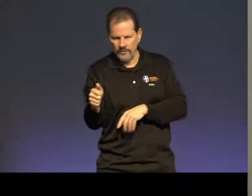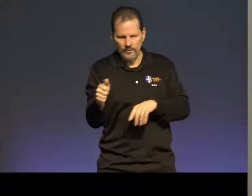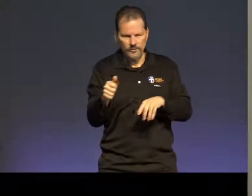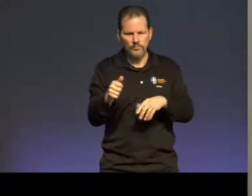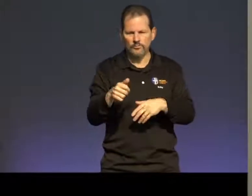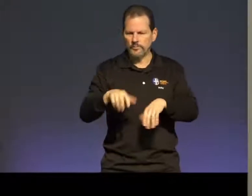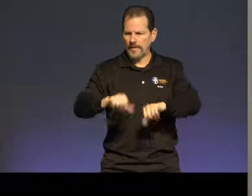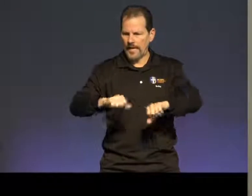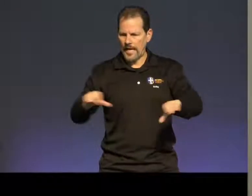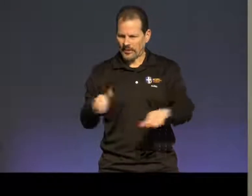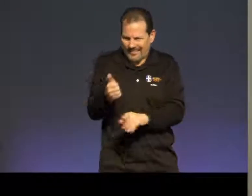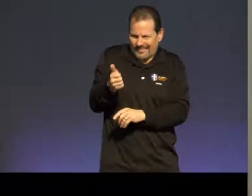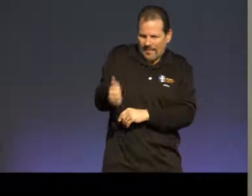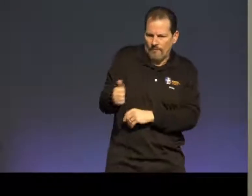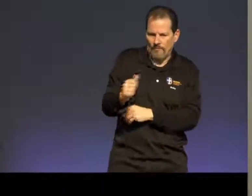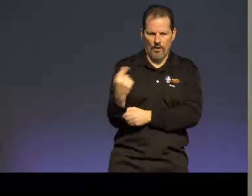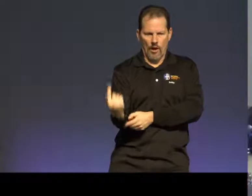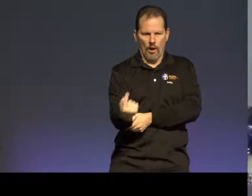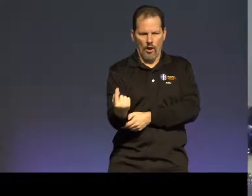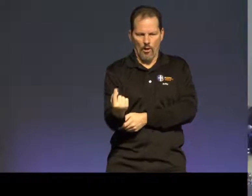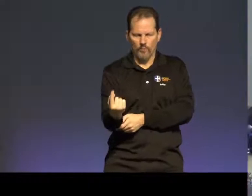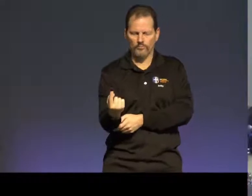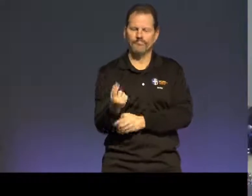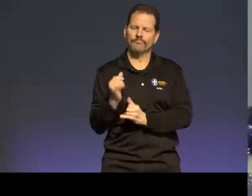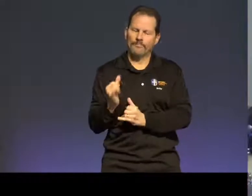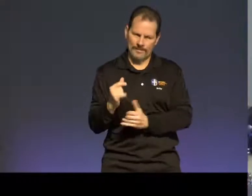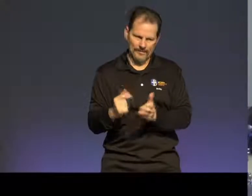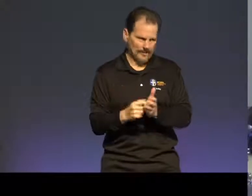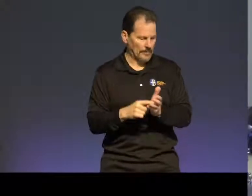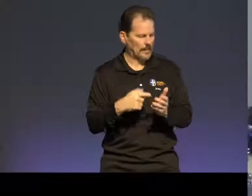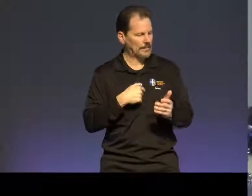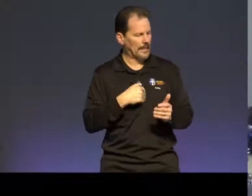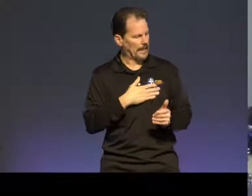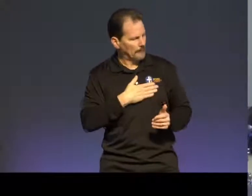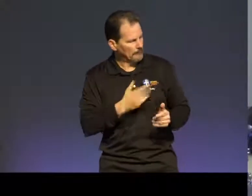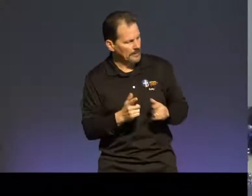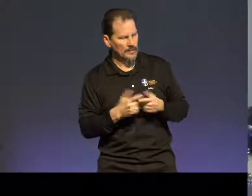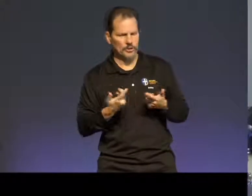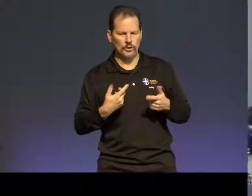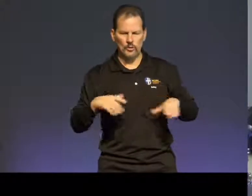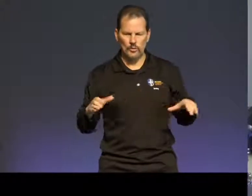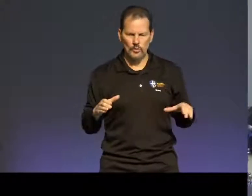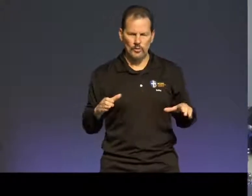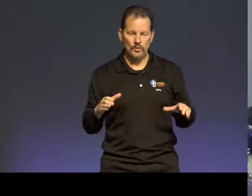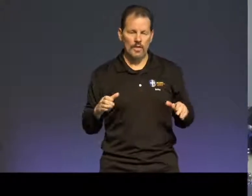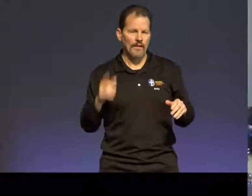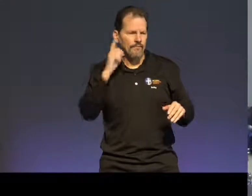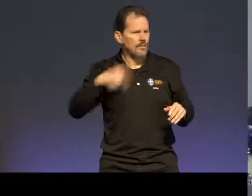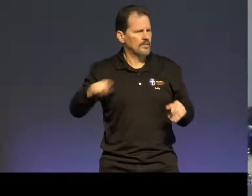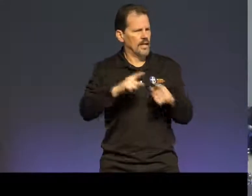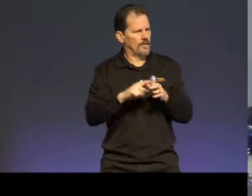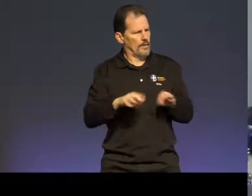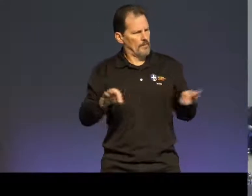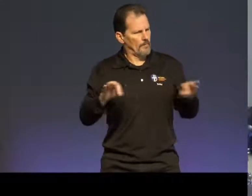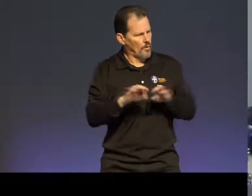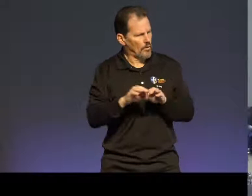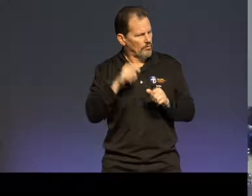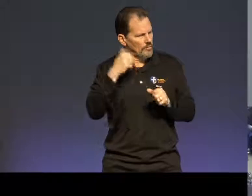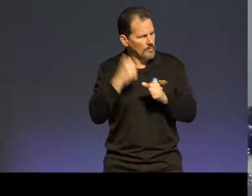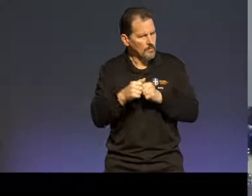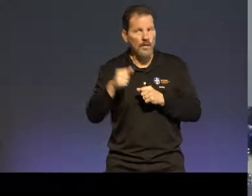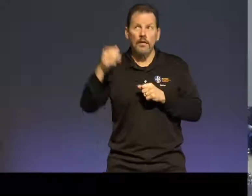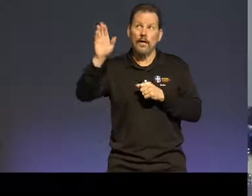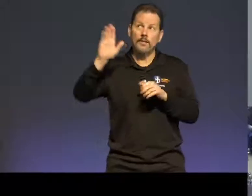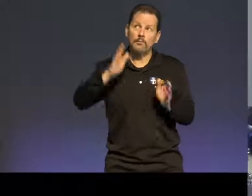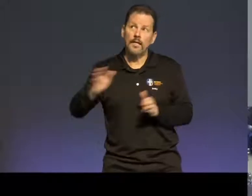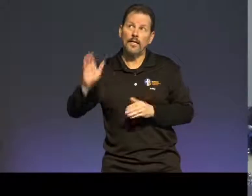life of Saul and as we go forward and we see what Saul saw, so that we know how to look at what God puts in front of us, and that we reflect on what Saul said so that